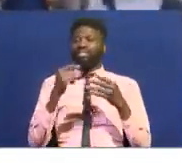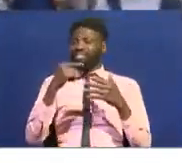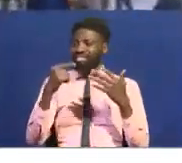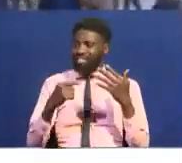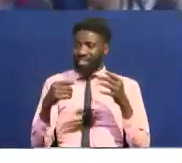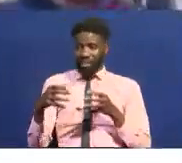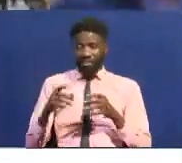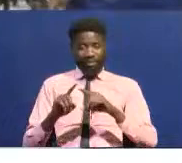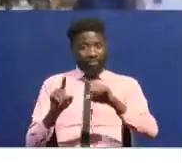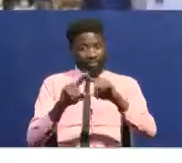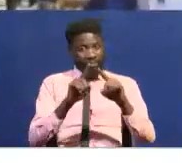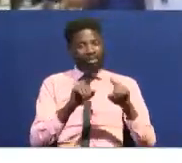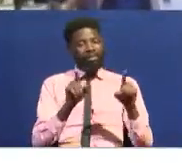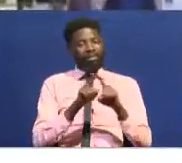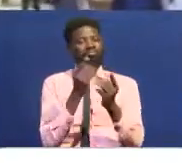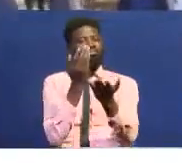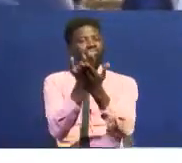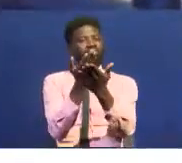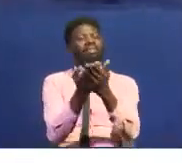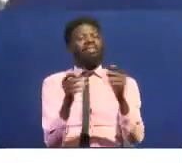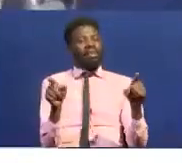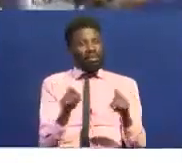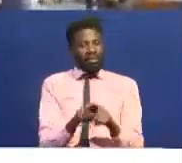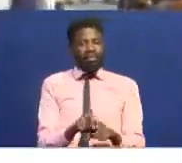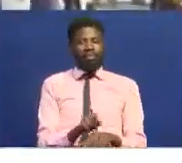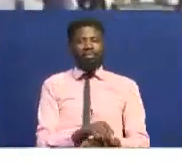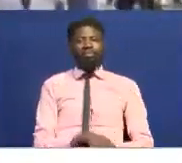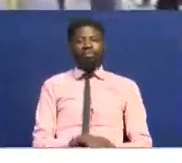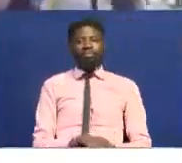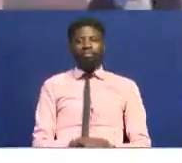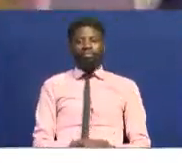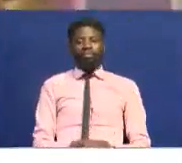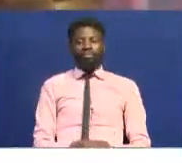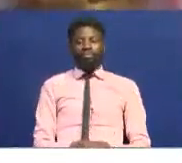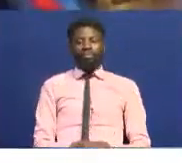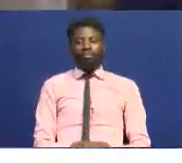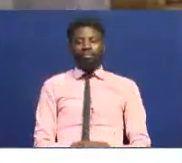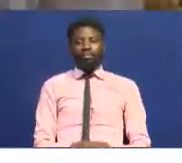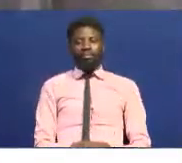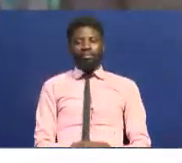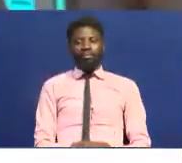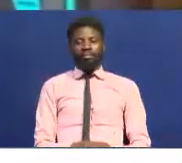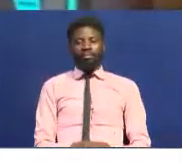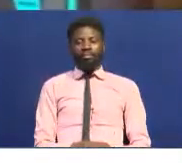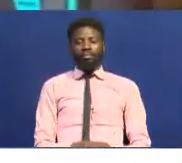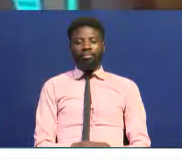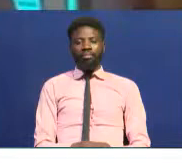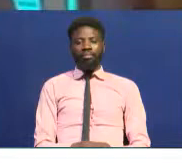firms facing legal claims at the same court. Winslow Spamba for Lunchtime News.